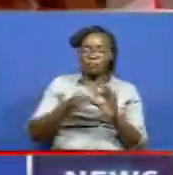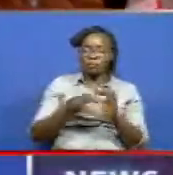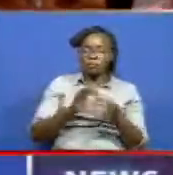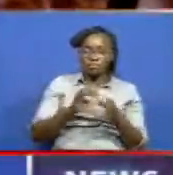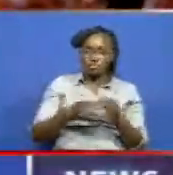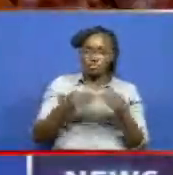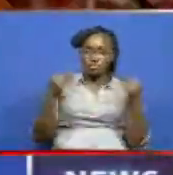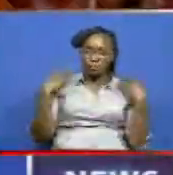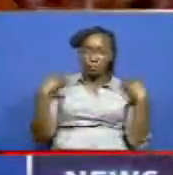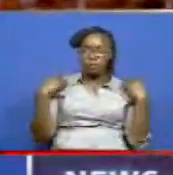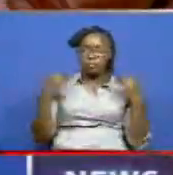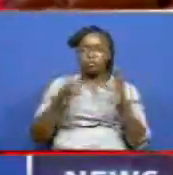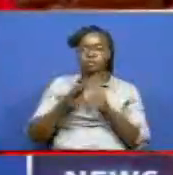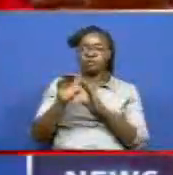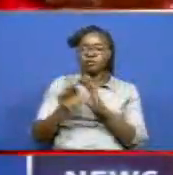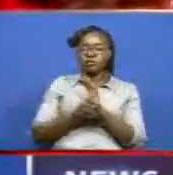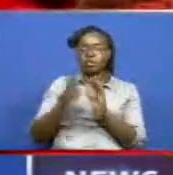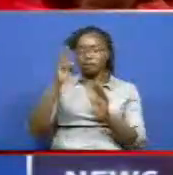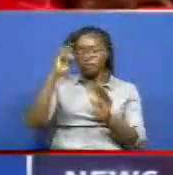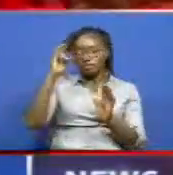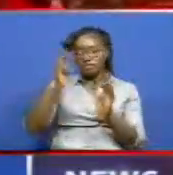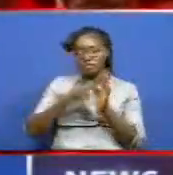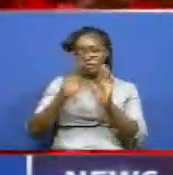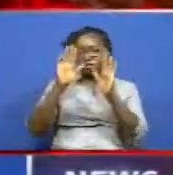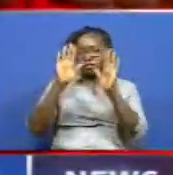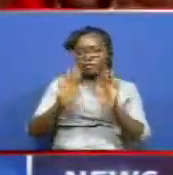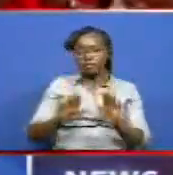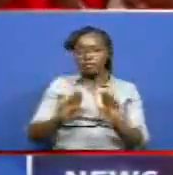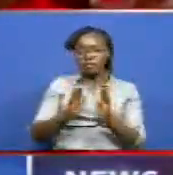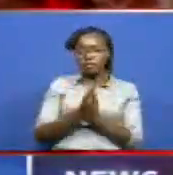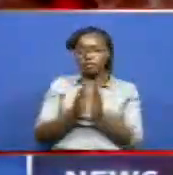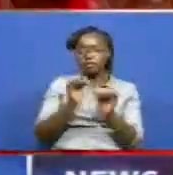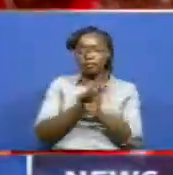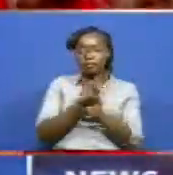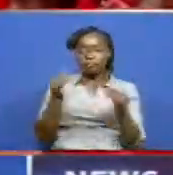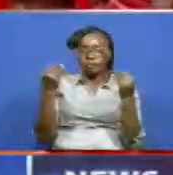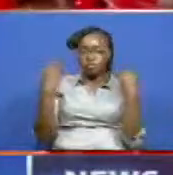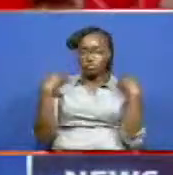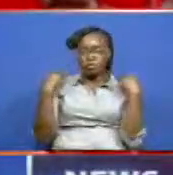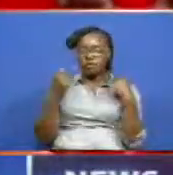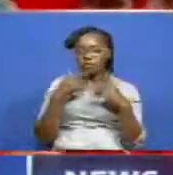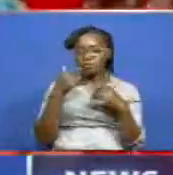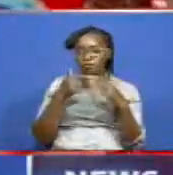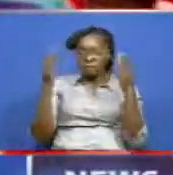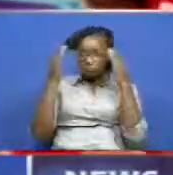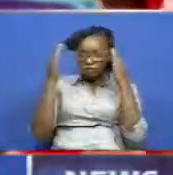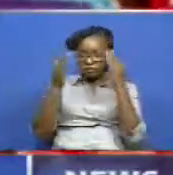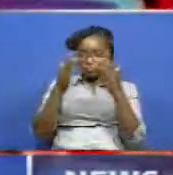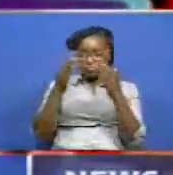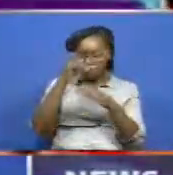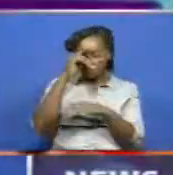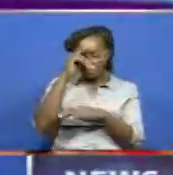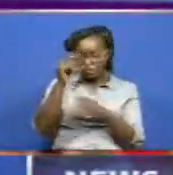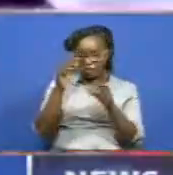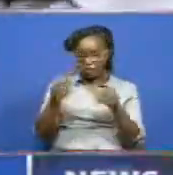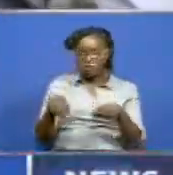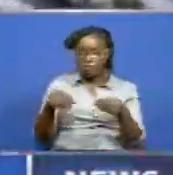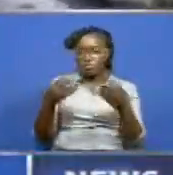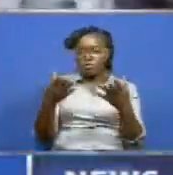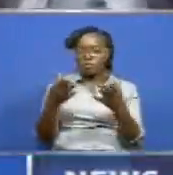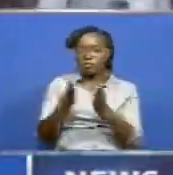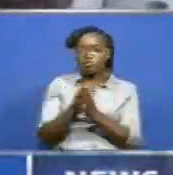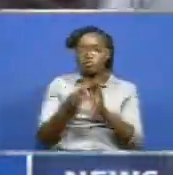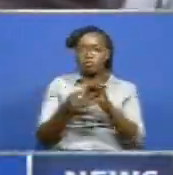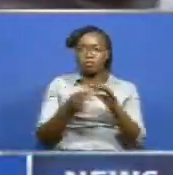says its constitution recognizes the significance of clean sports by stating its commitment to respect the provisions of the